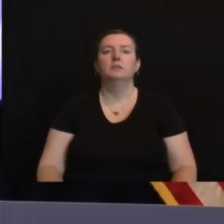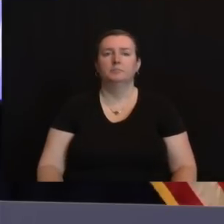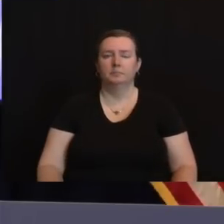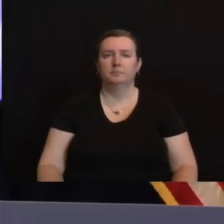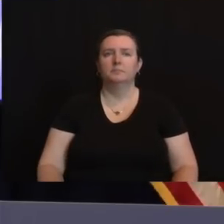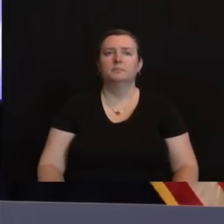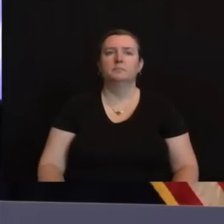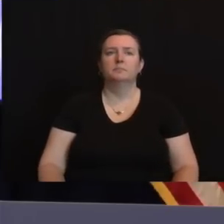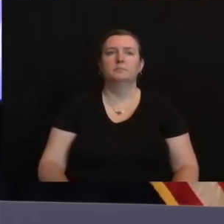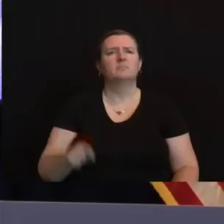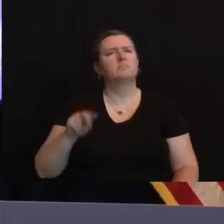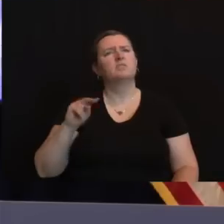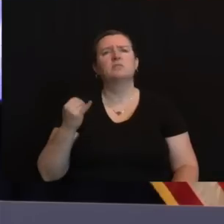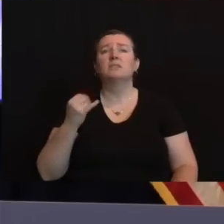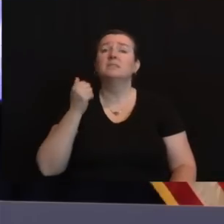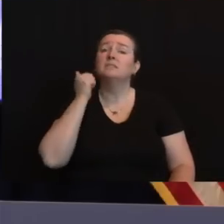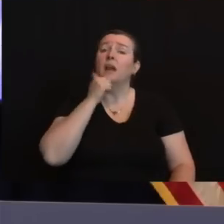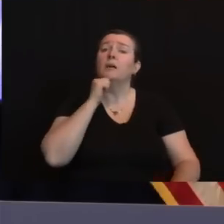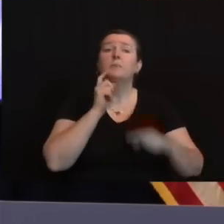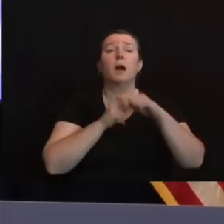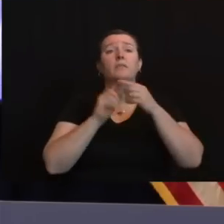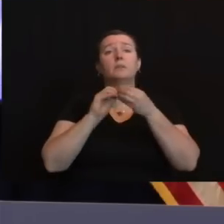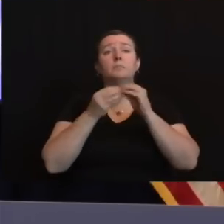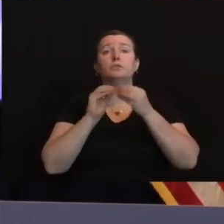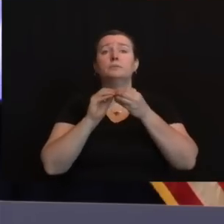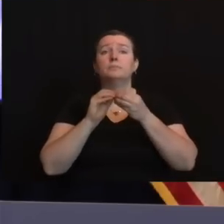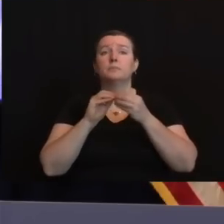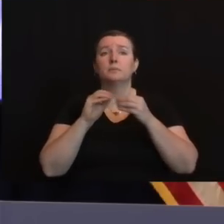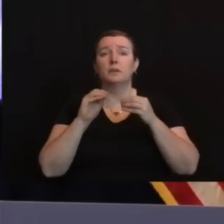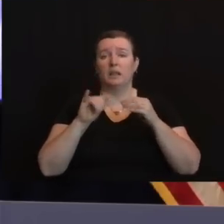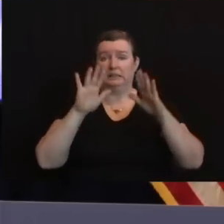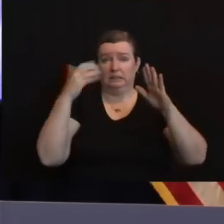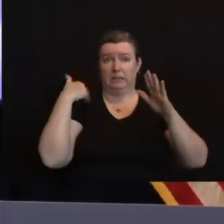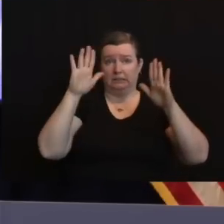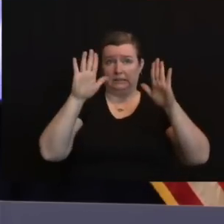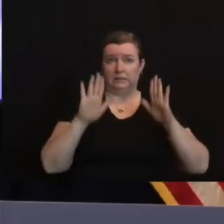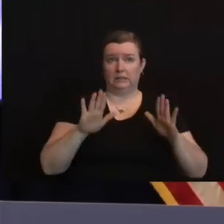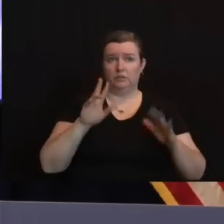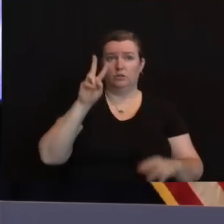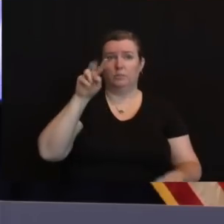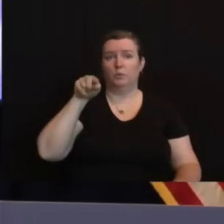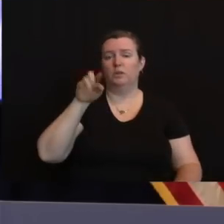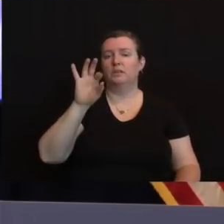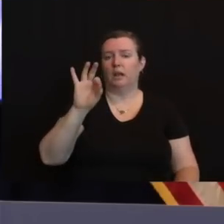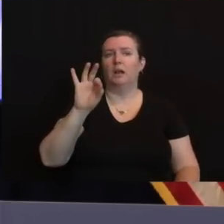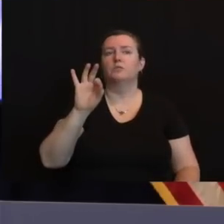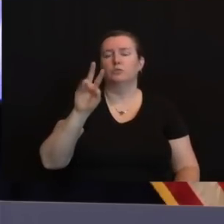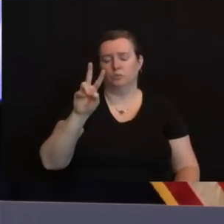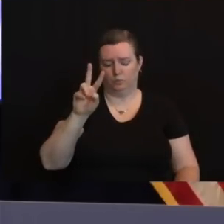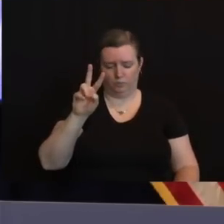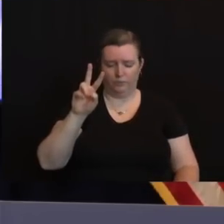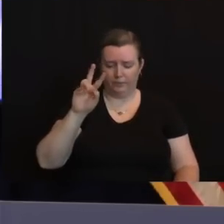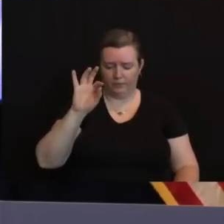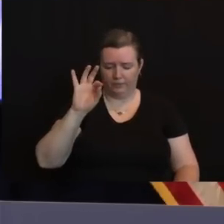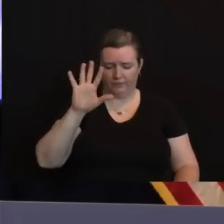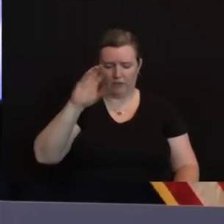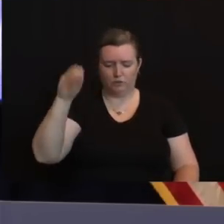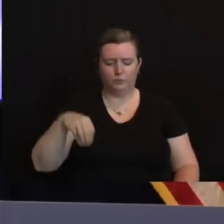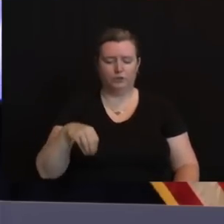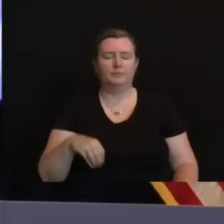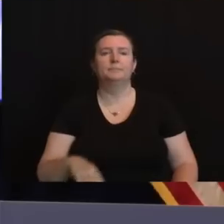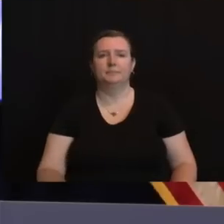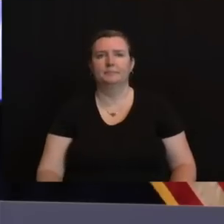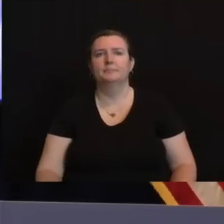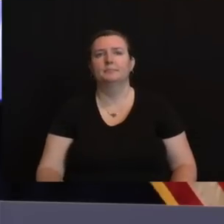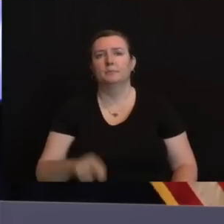daily positivity as of Sunday, June 28th, was 2.95%. In the northern part of the